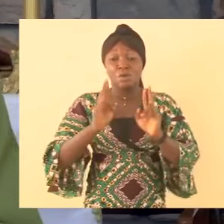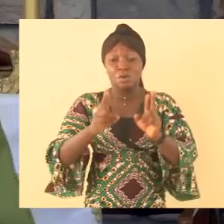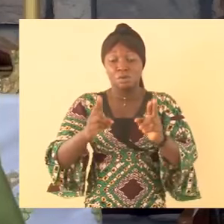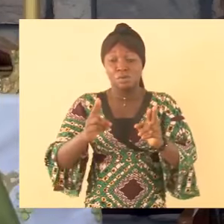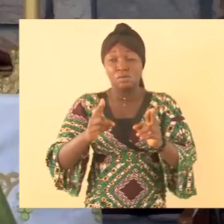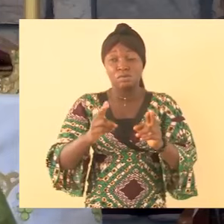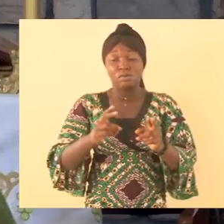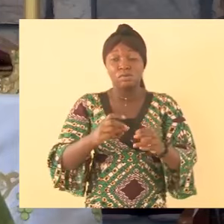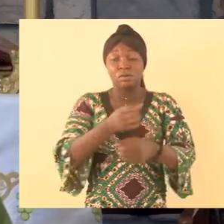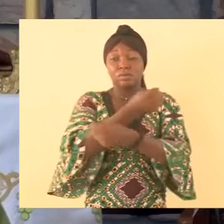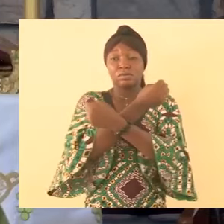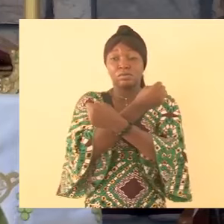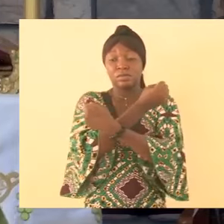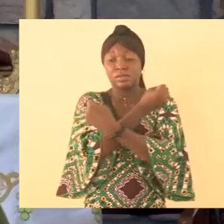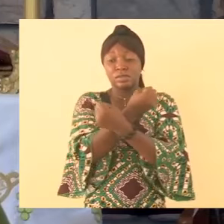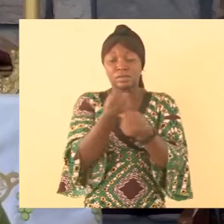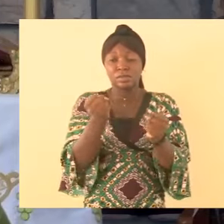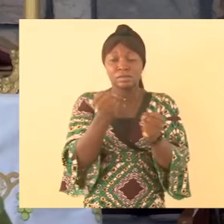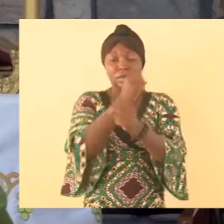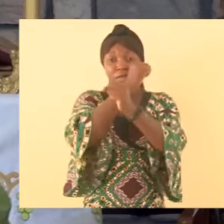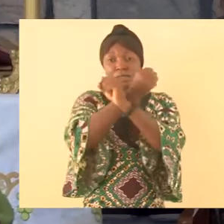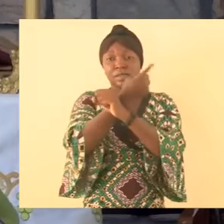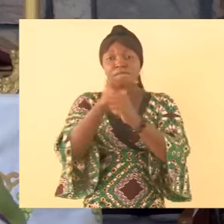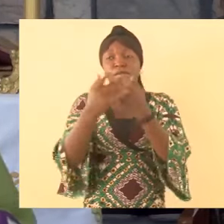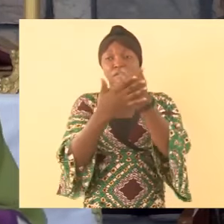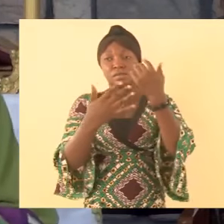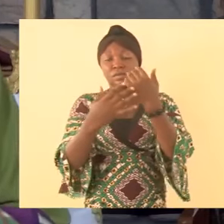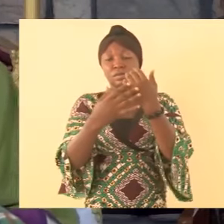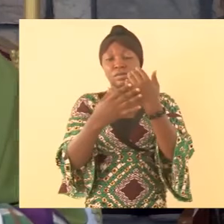Hoarding enslaves the soul of the hoarder.